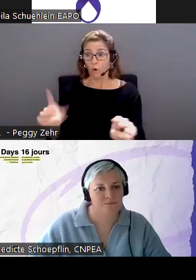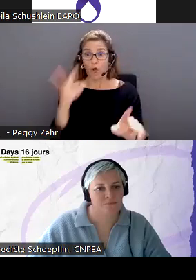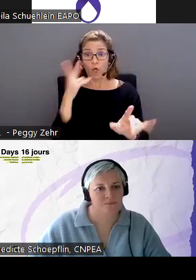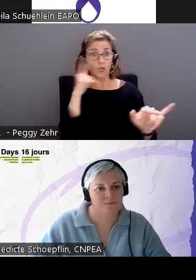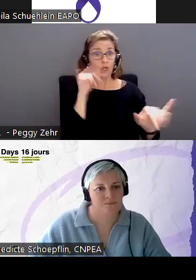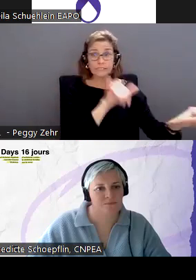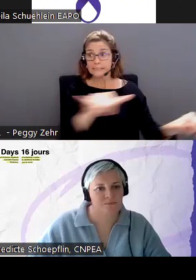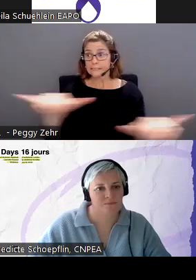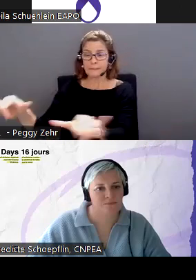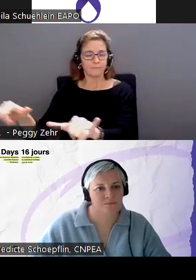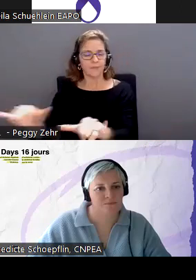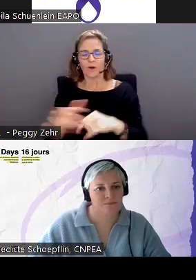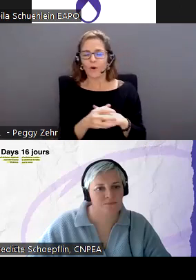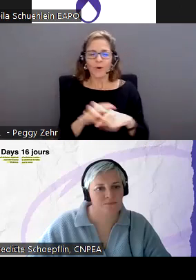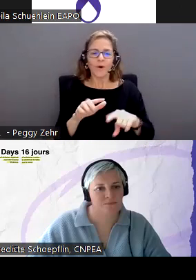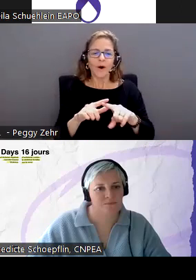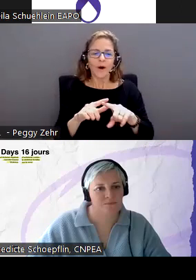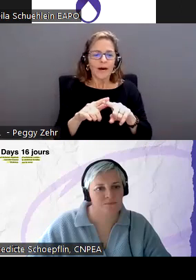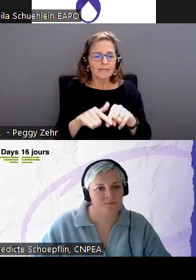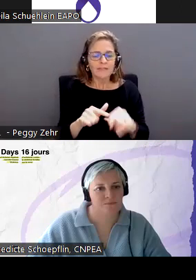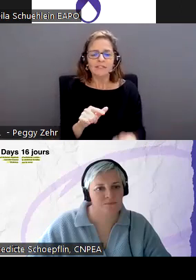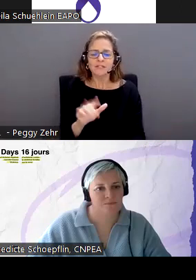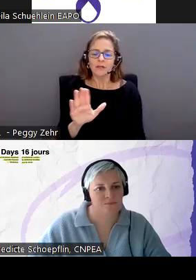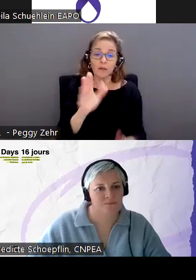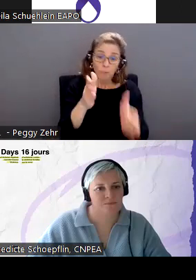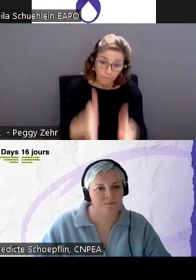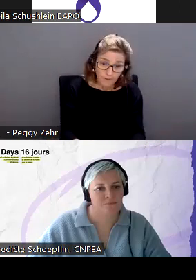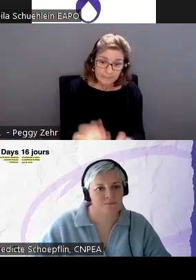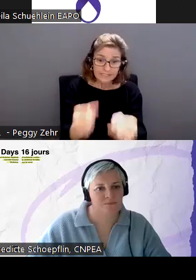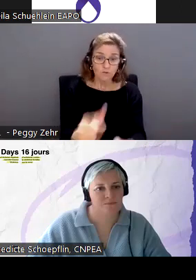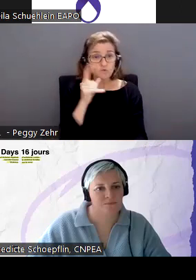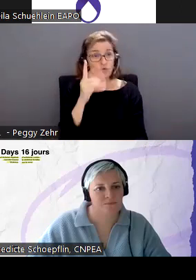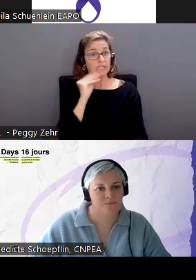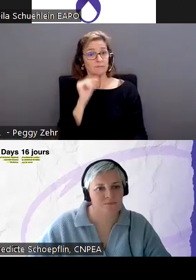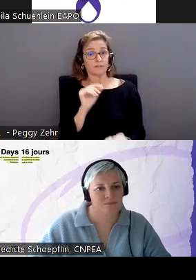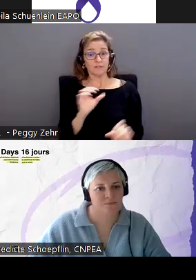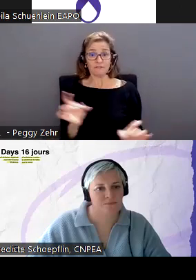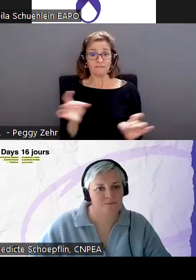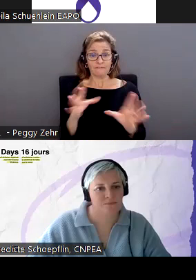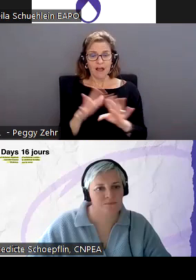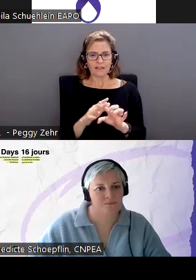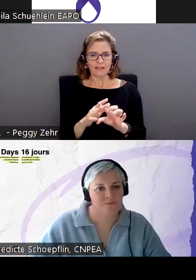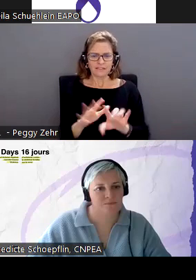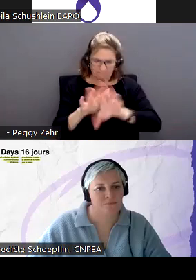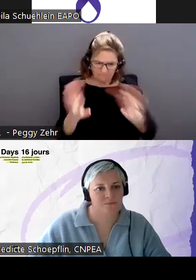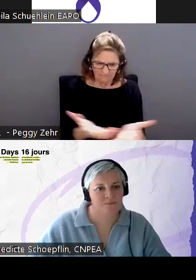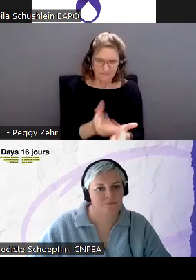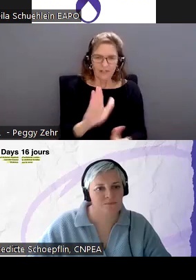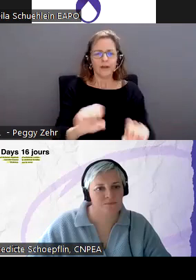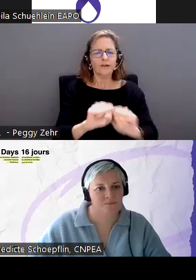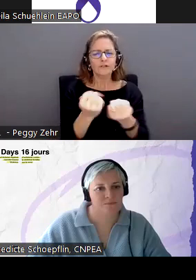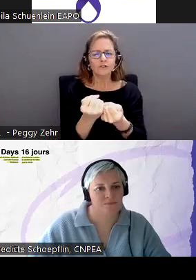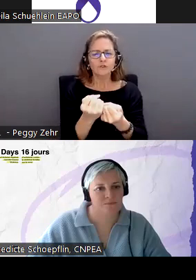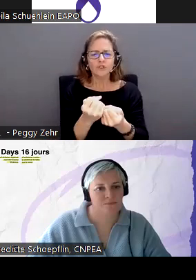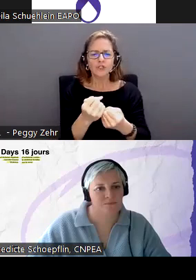social location also contributes significantly to the way that they experience violence, and